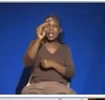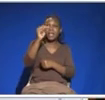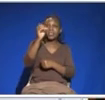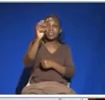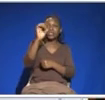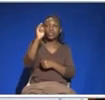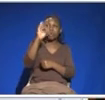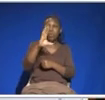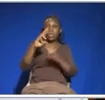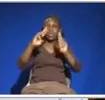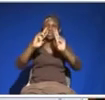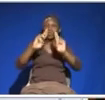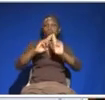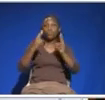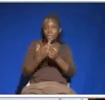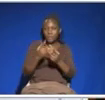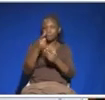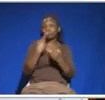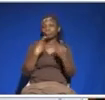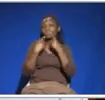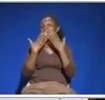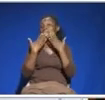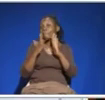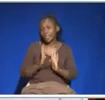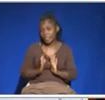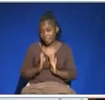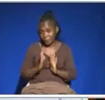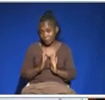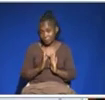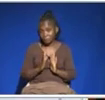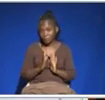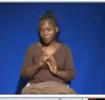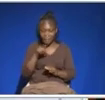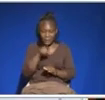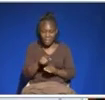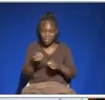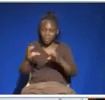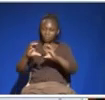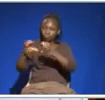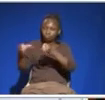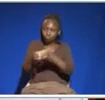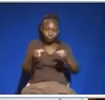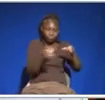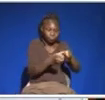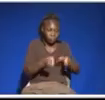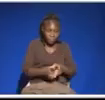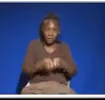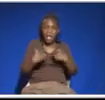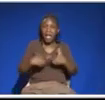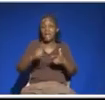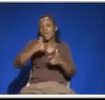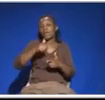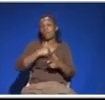which were discussed. So this classification enables us